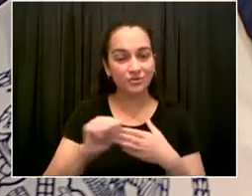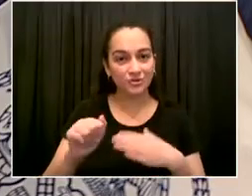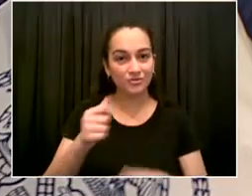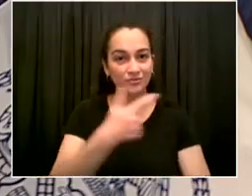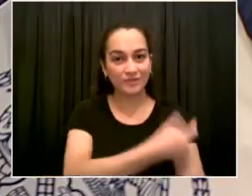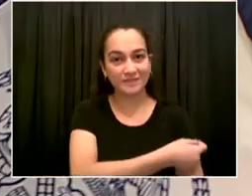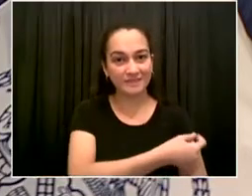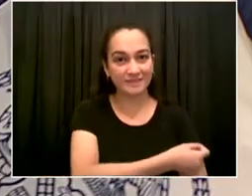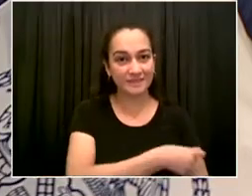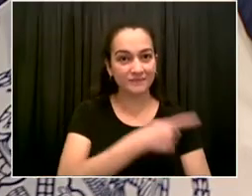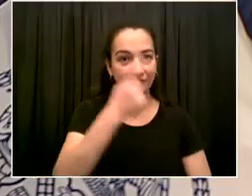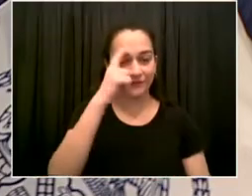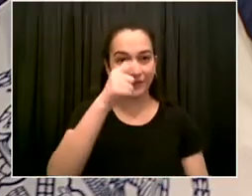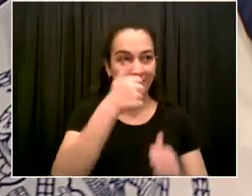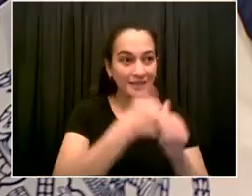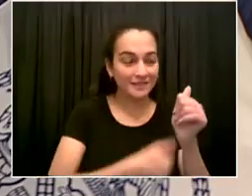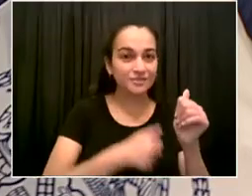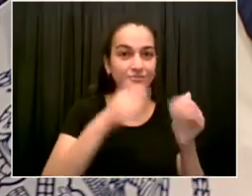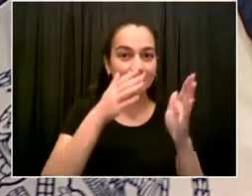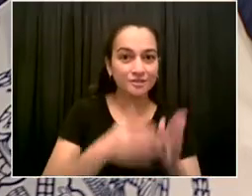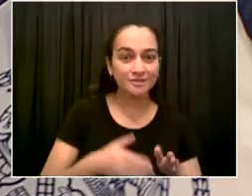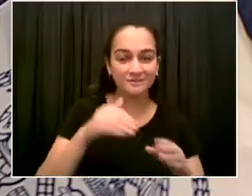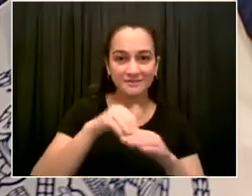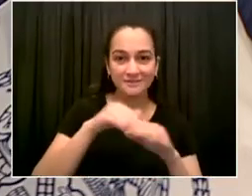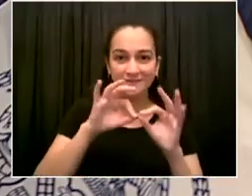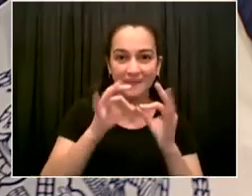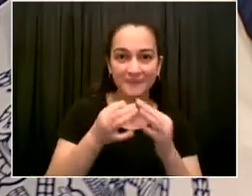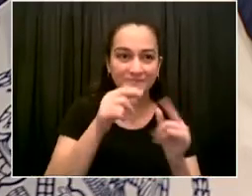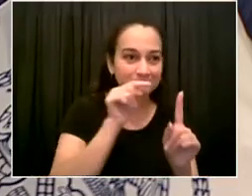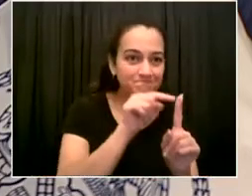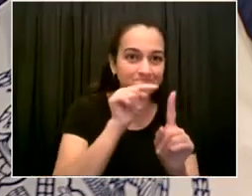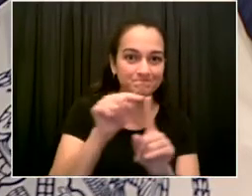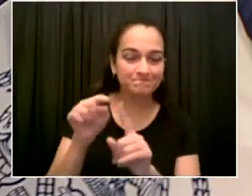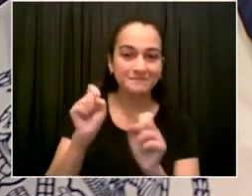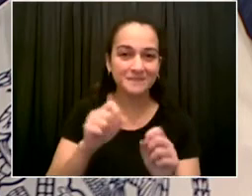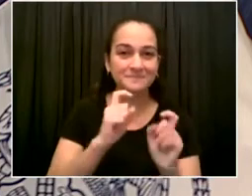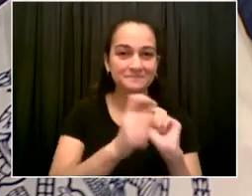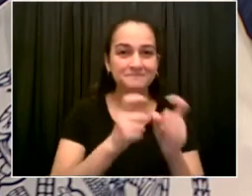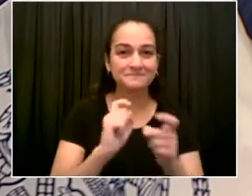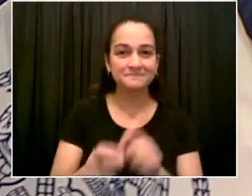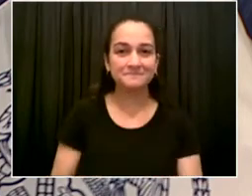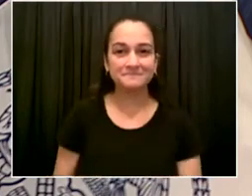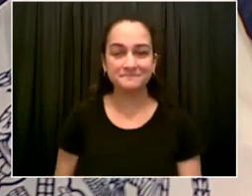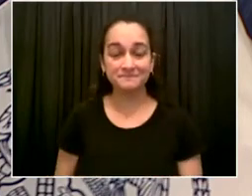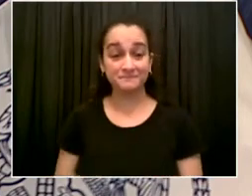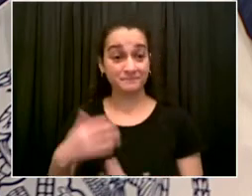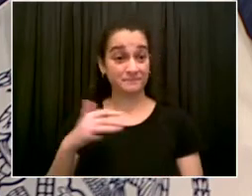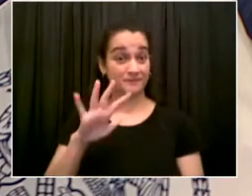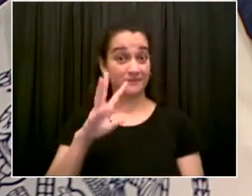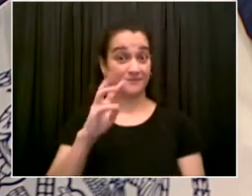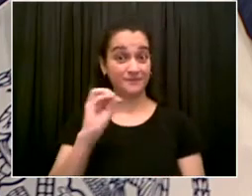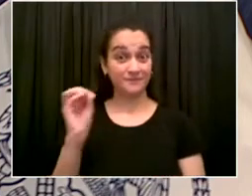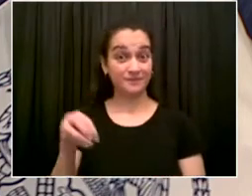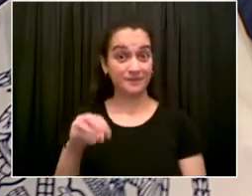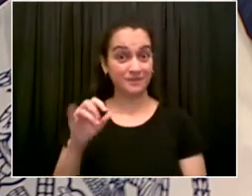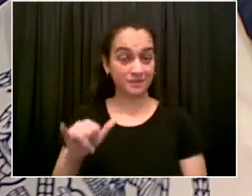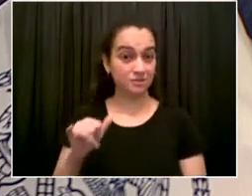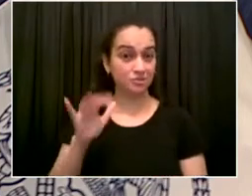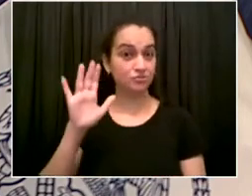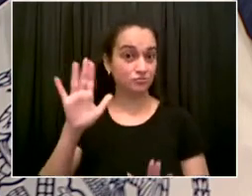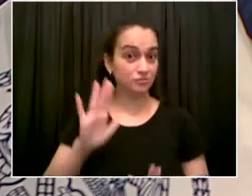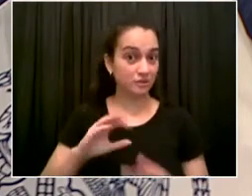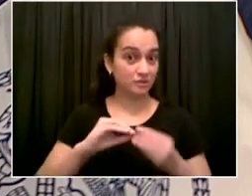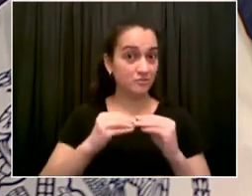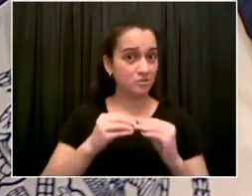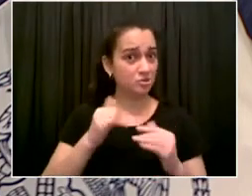number, over 56%, is remembering that this has been over a much briefer time frame than vaccination was available for